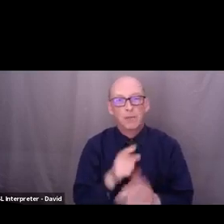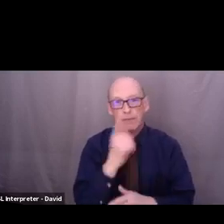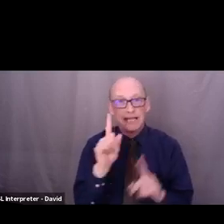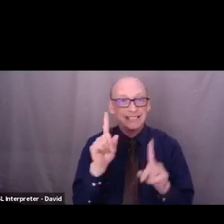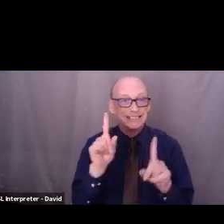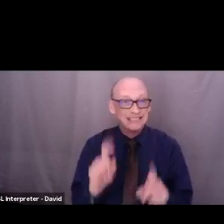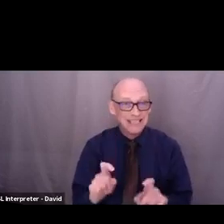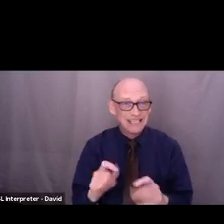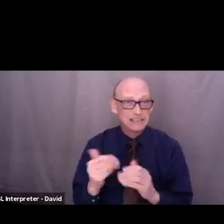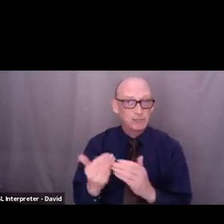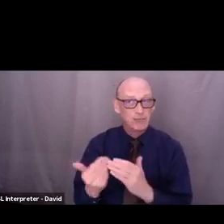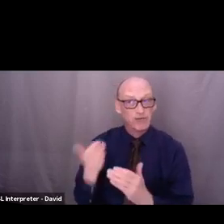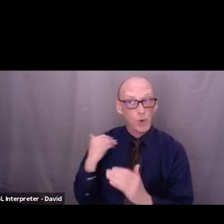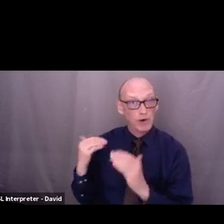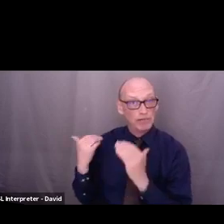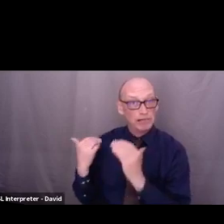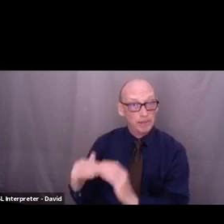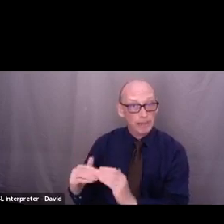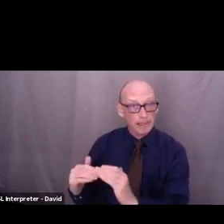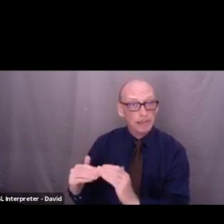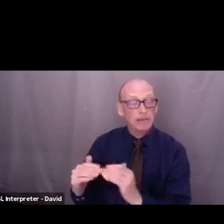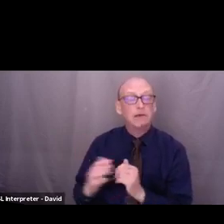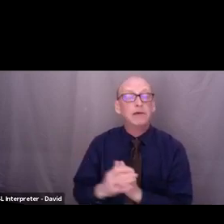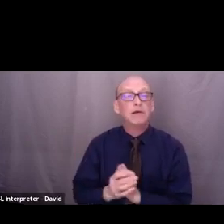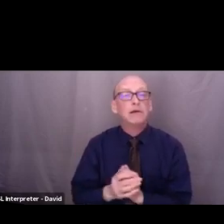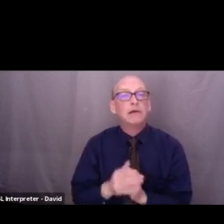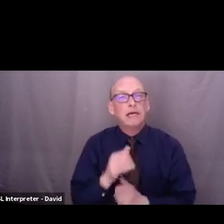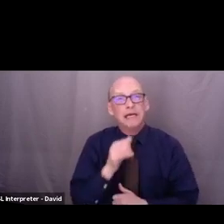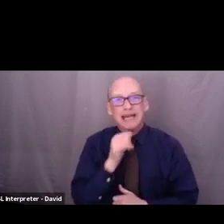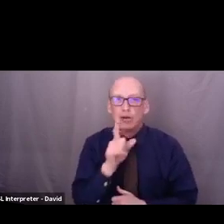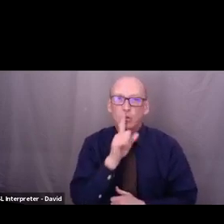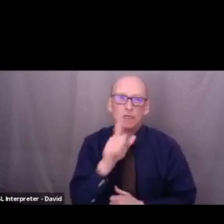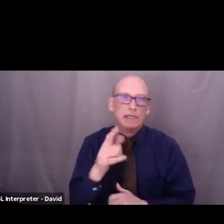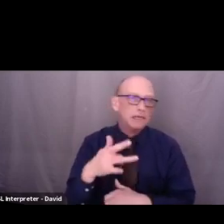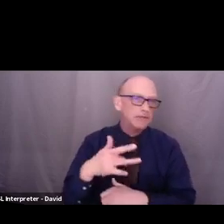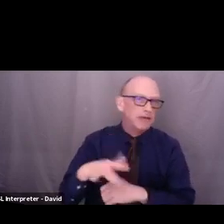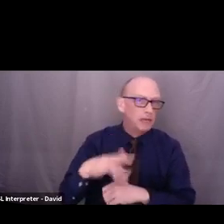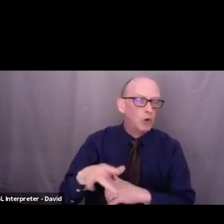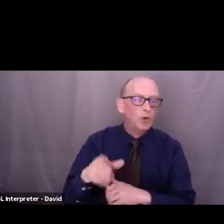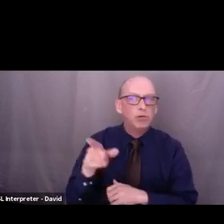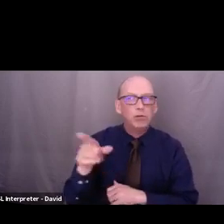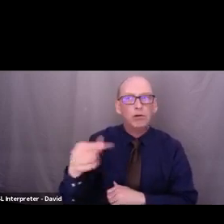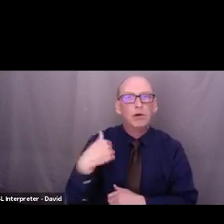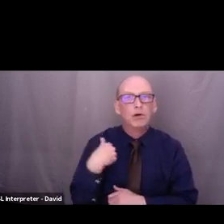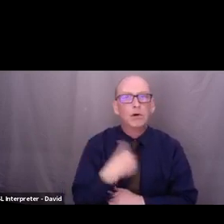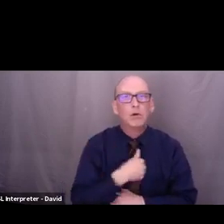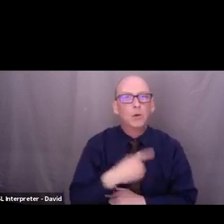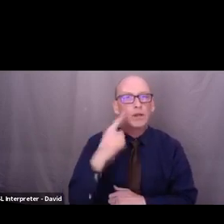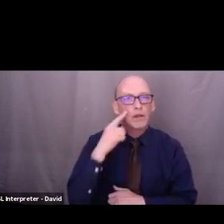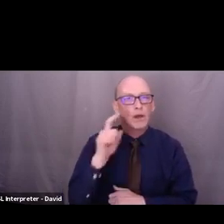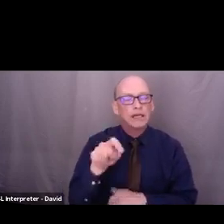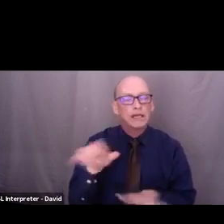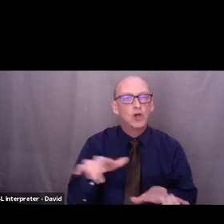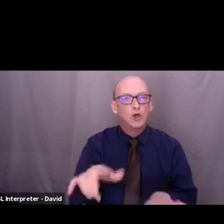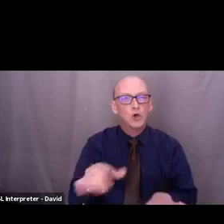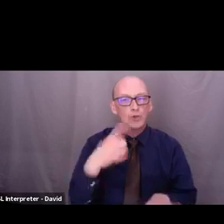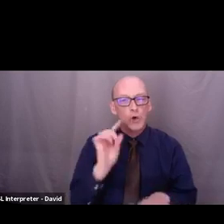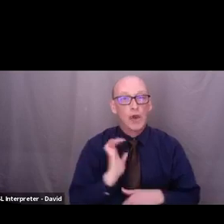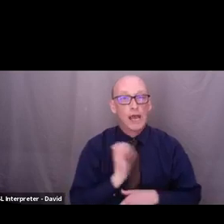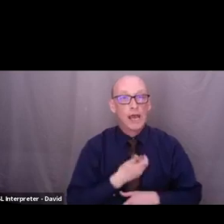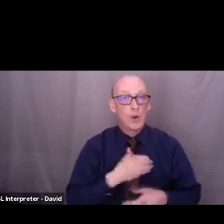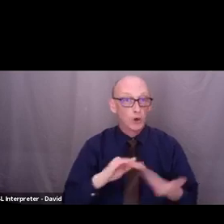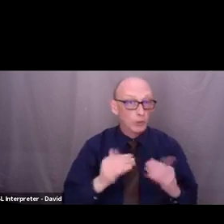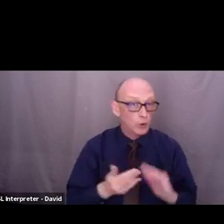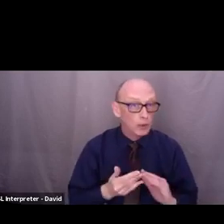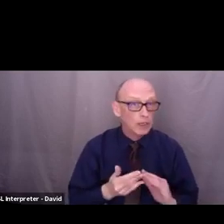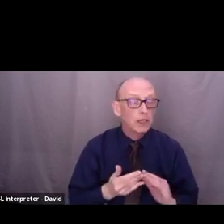was so limited and not really available, we just felt that we needed to do something for our community to be